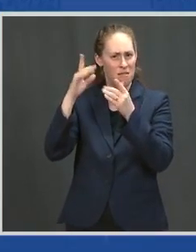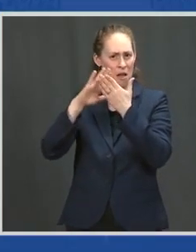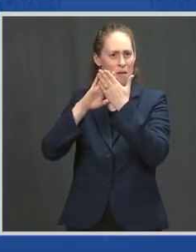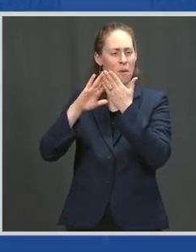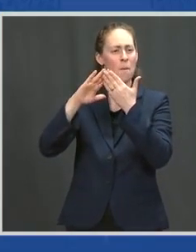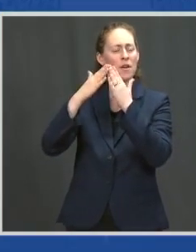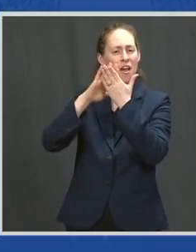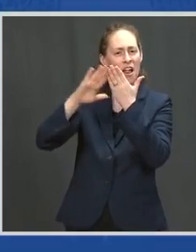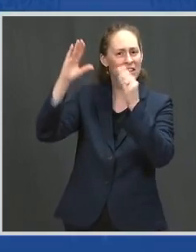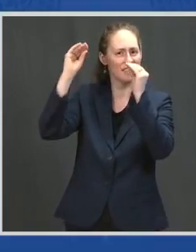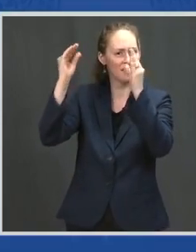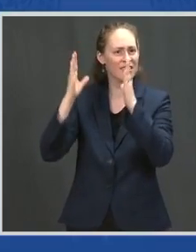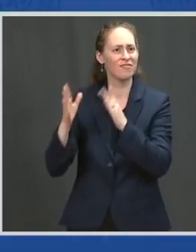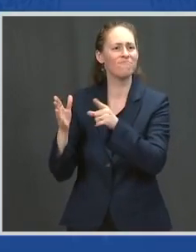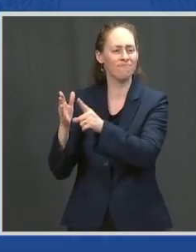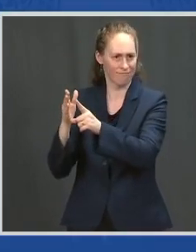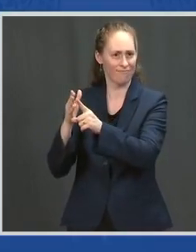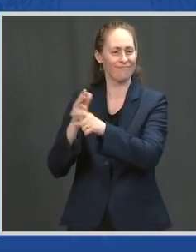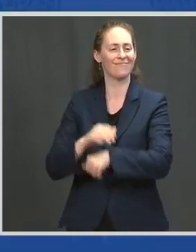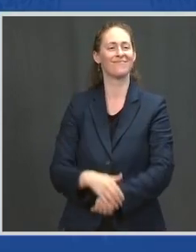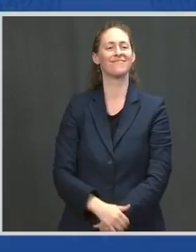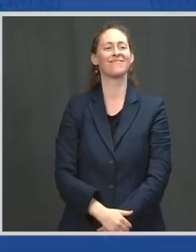husband.